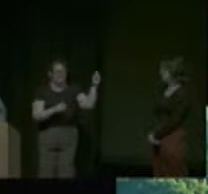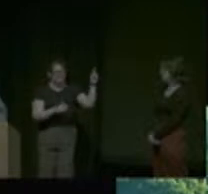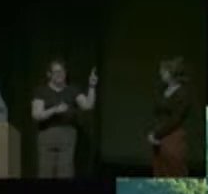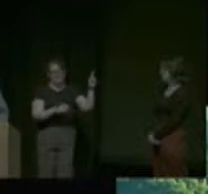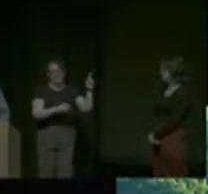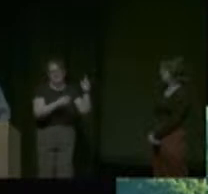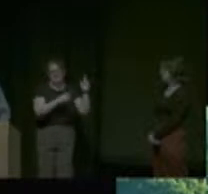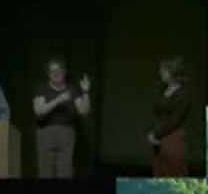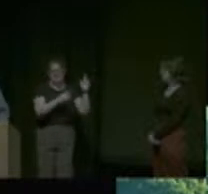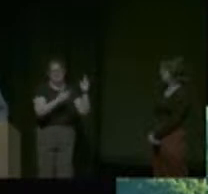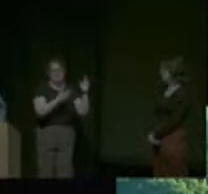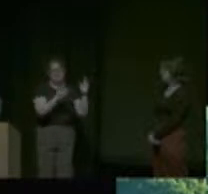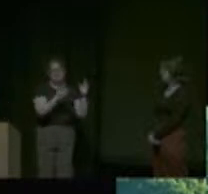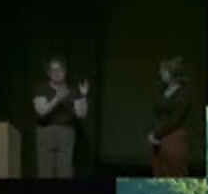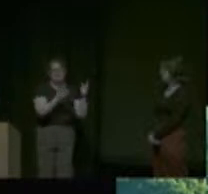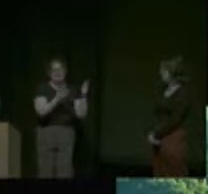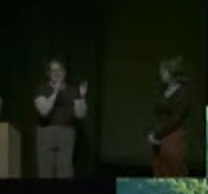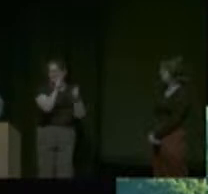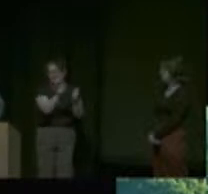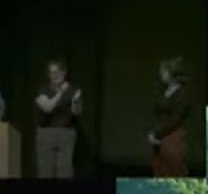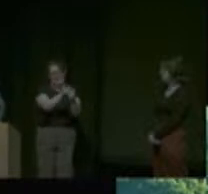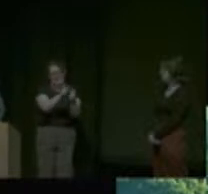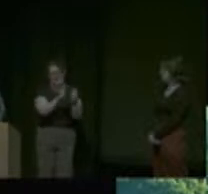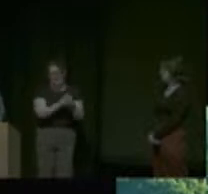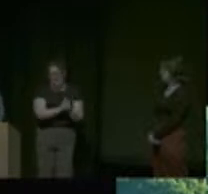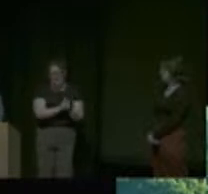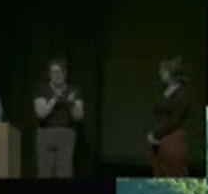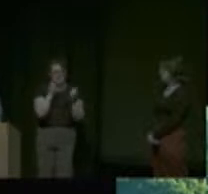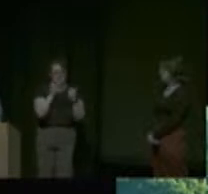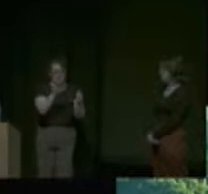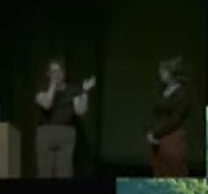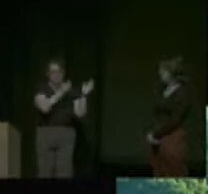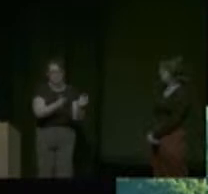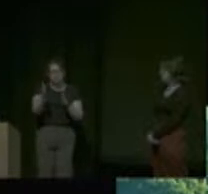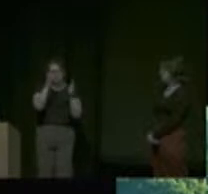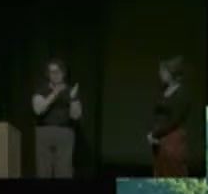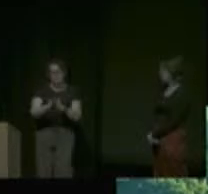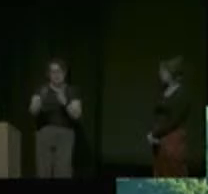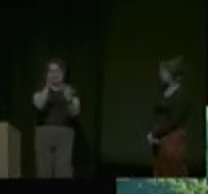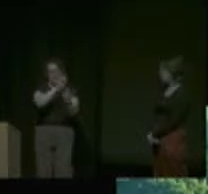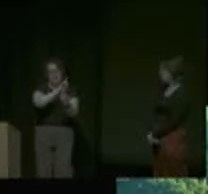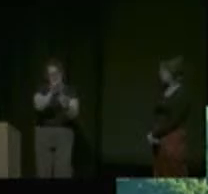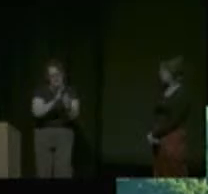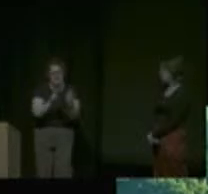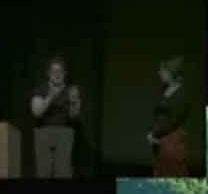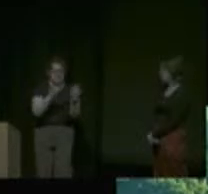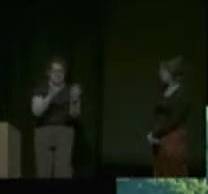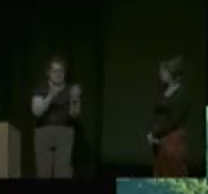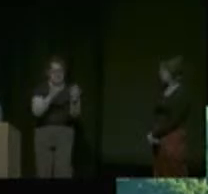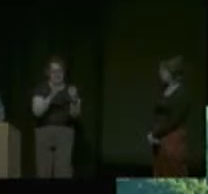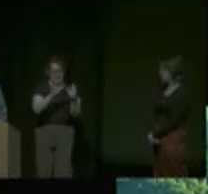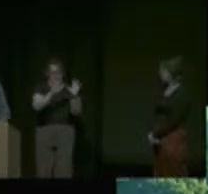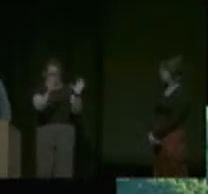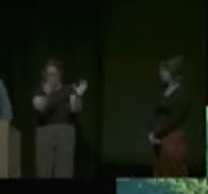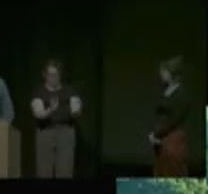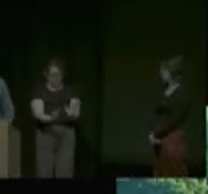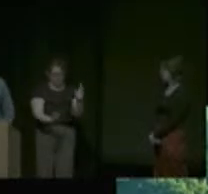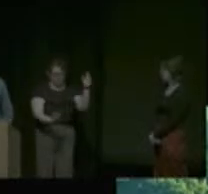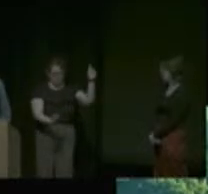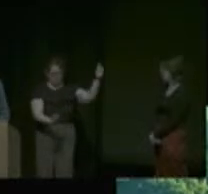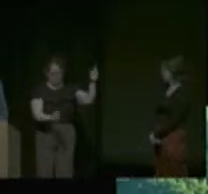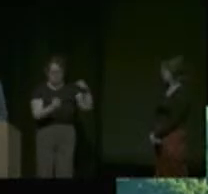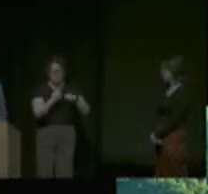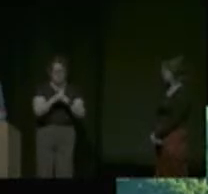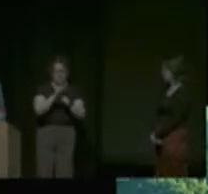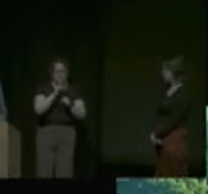little different, but again, a lot of planning and design goes into this to be able to shape it, make